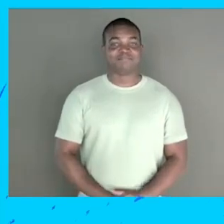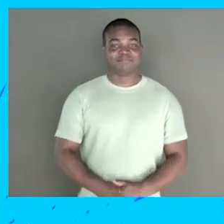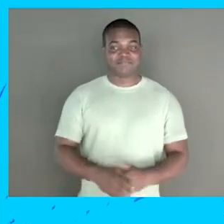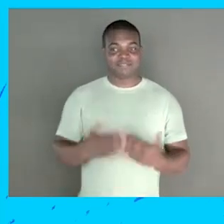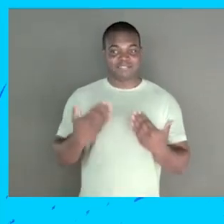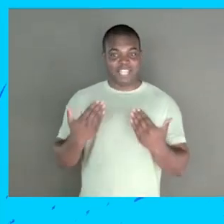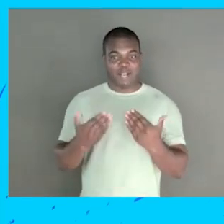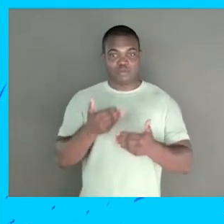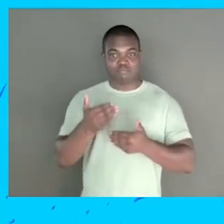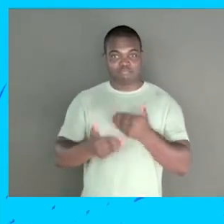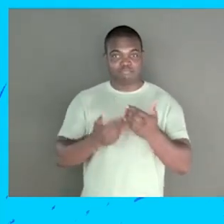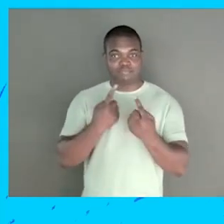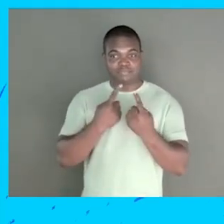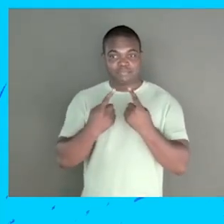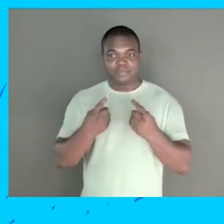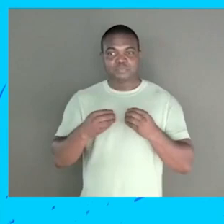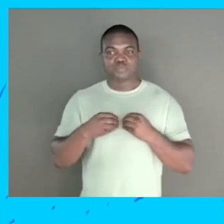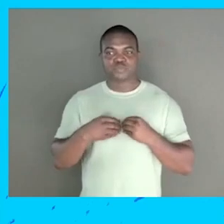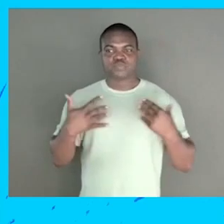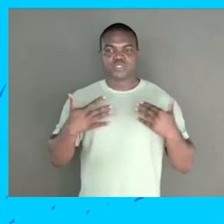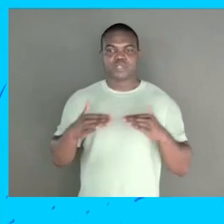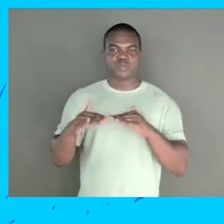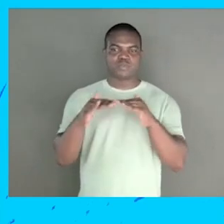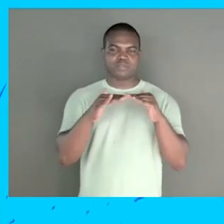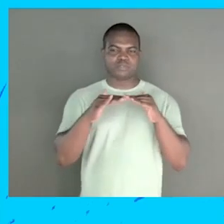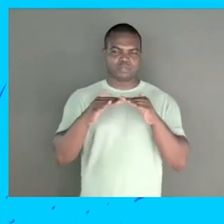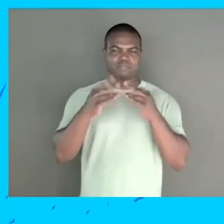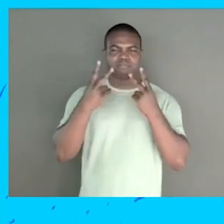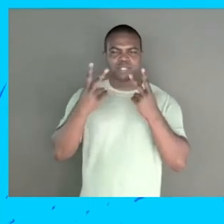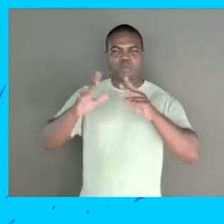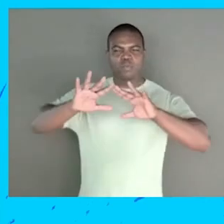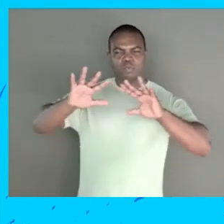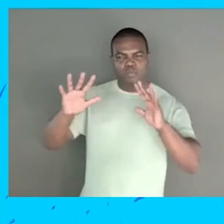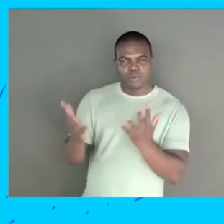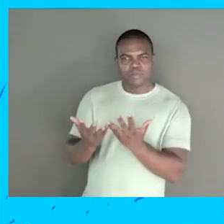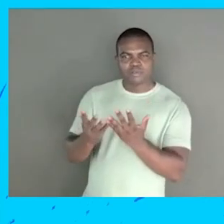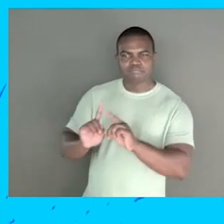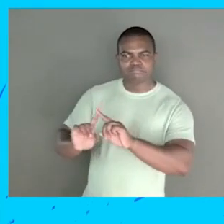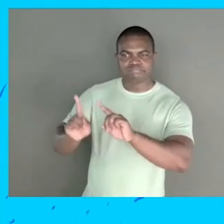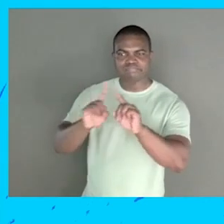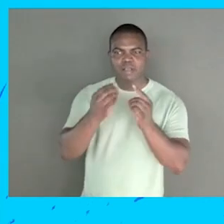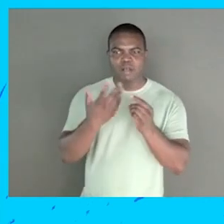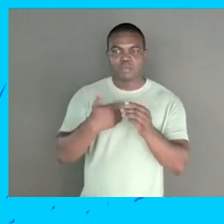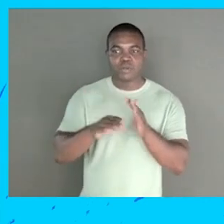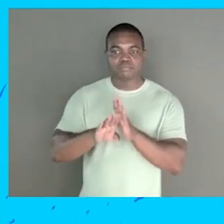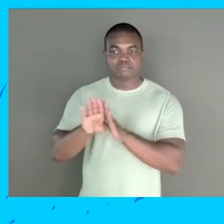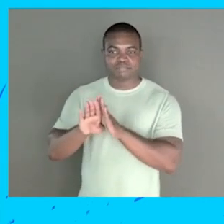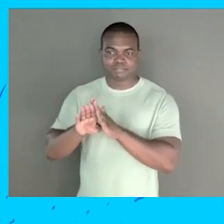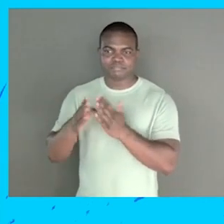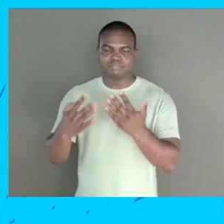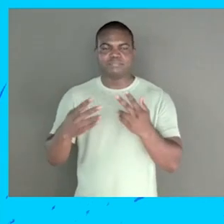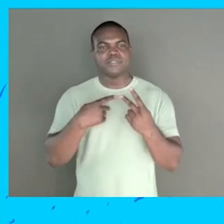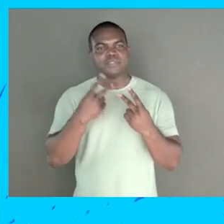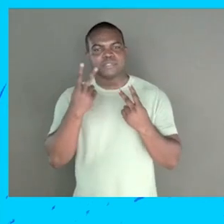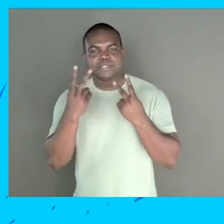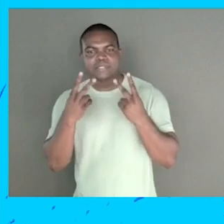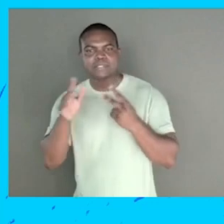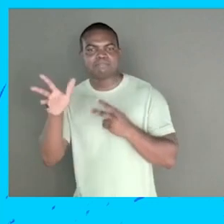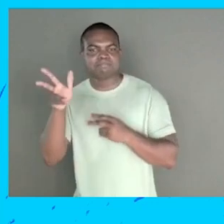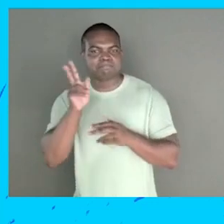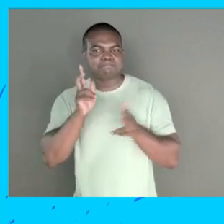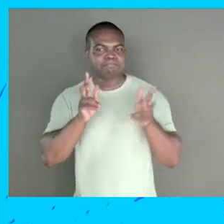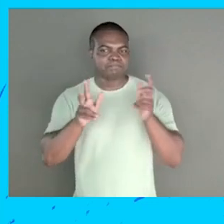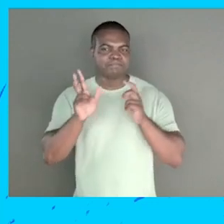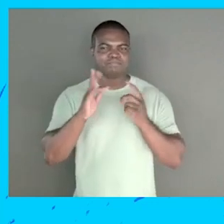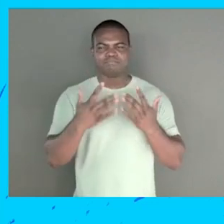know what? It sounded like pretty impressive stuff. No, very impressive. I thought the menstrual health session was really good too. And I love the use of technology to really